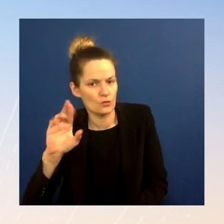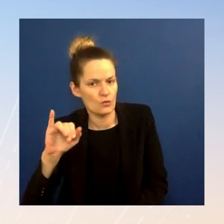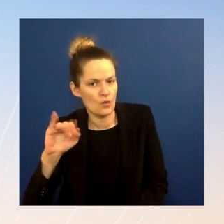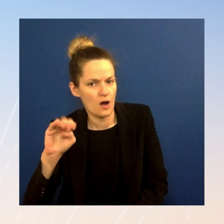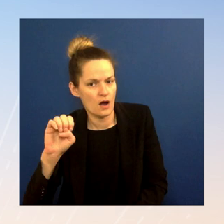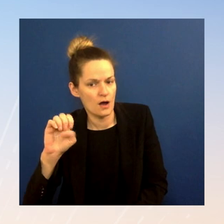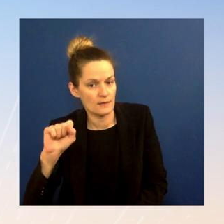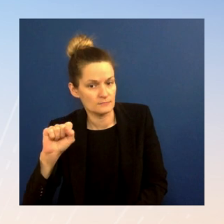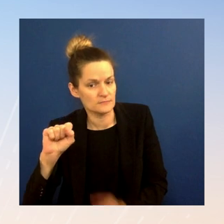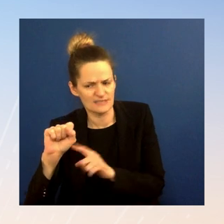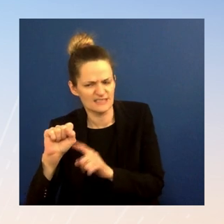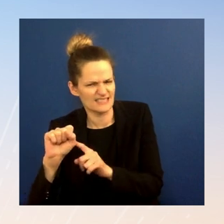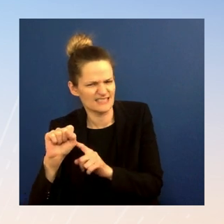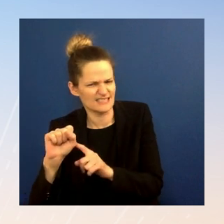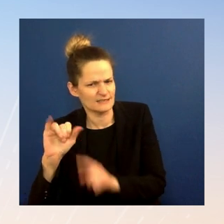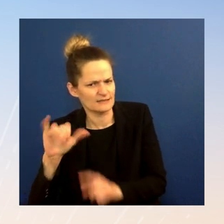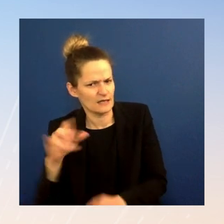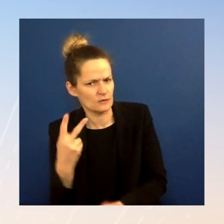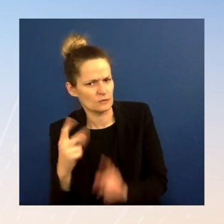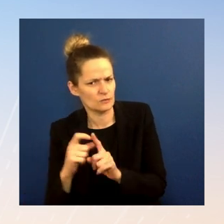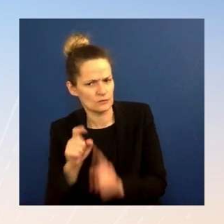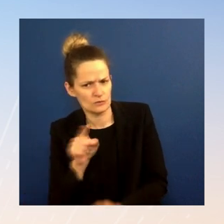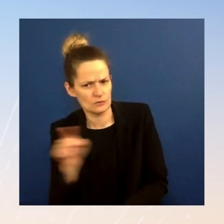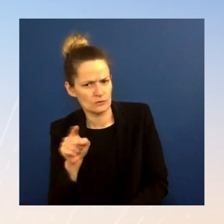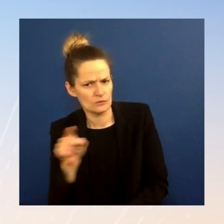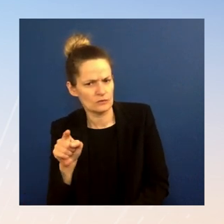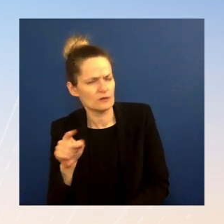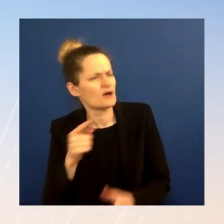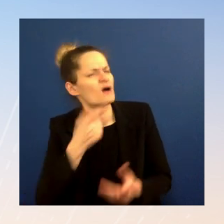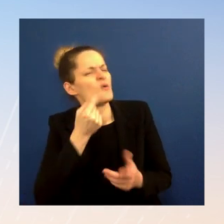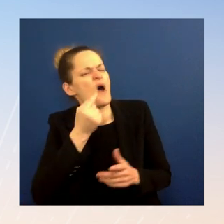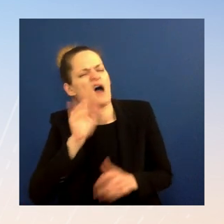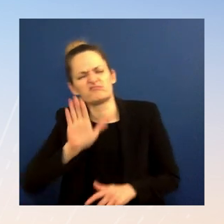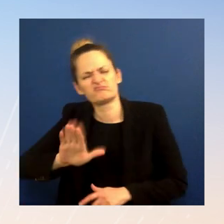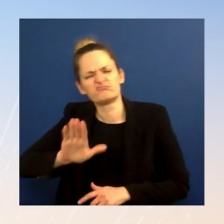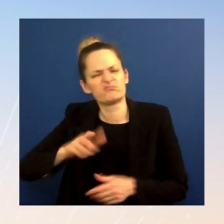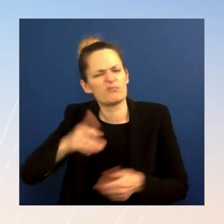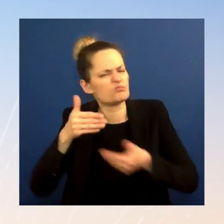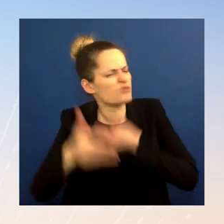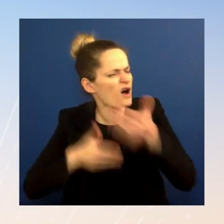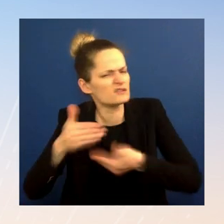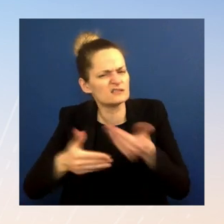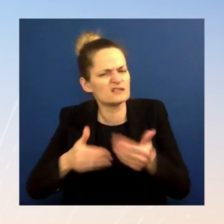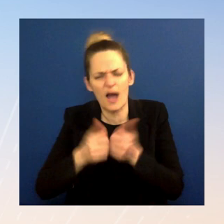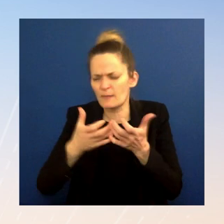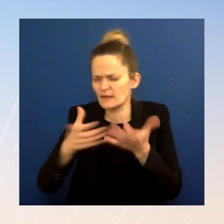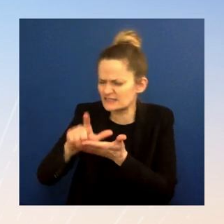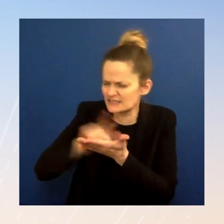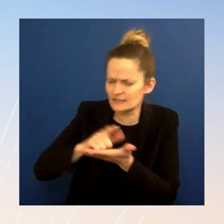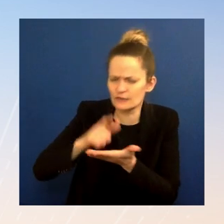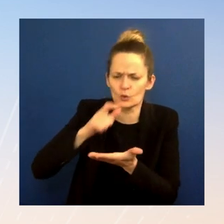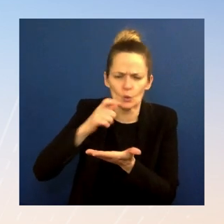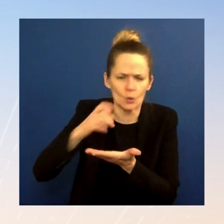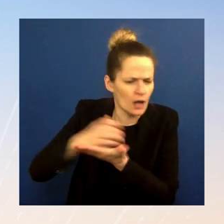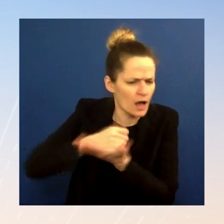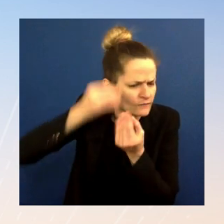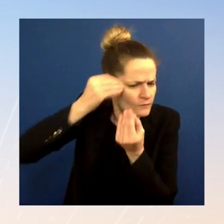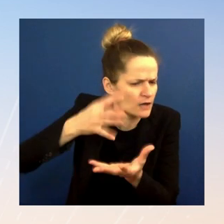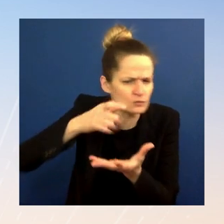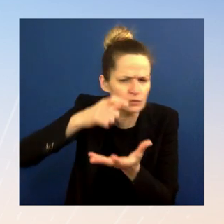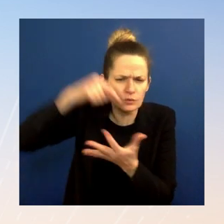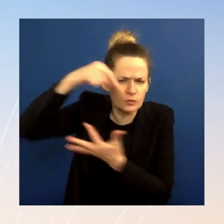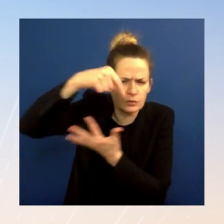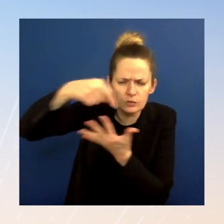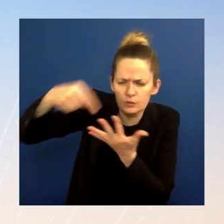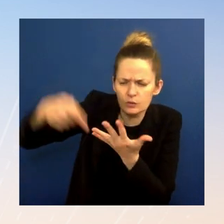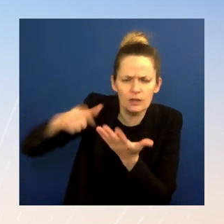collect? And can you clarify who will ultimately determine whether these are war crimes or not? Well, I think